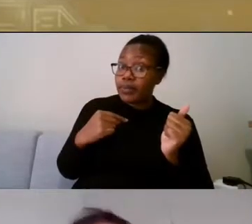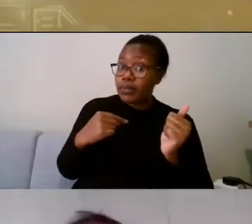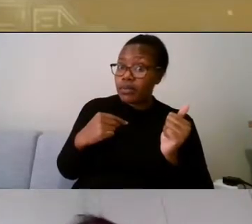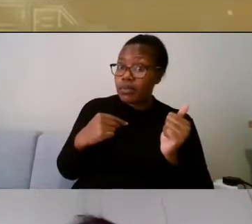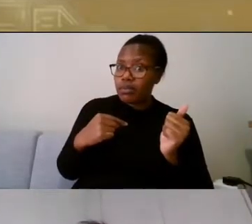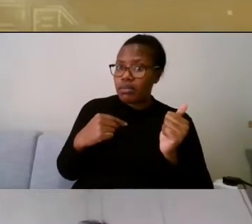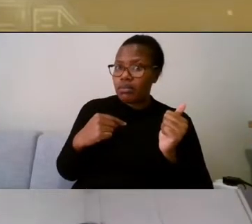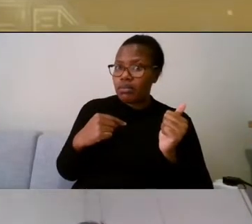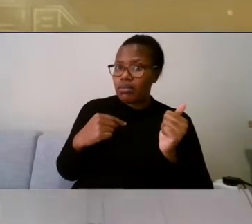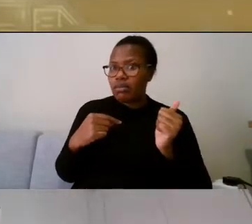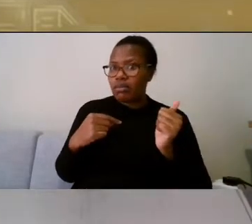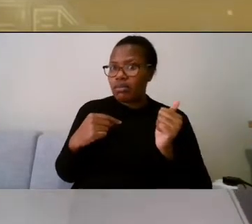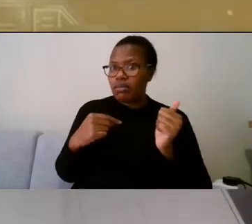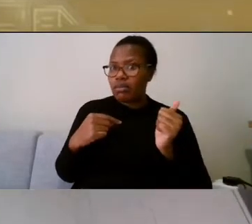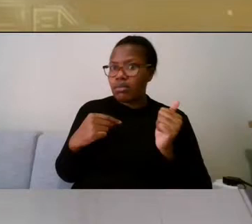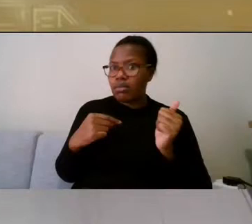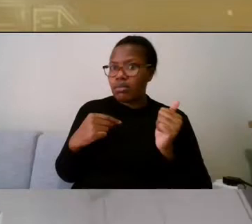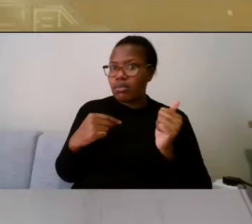that